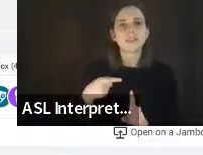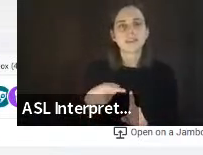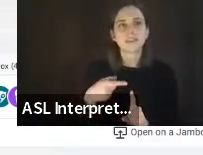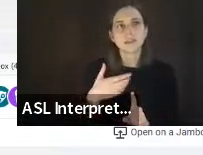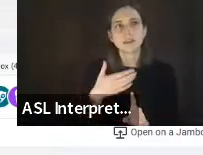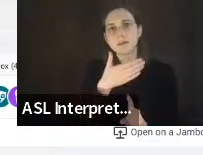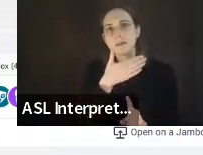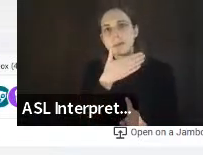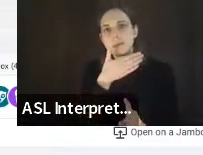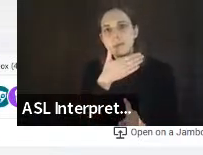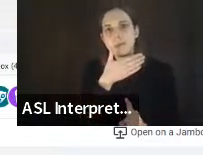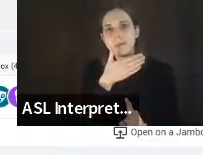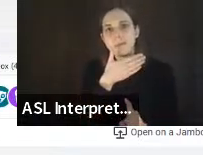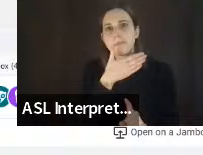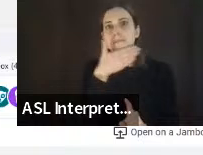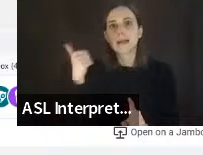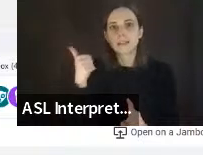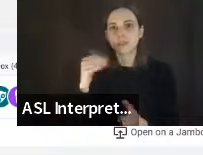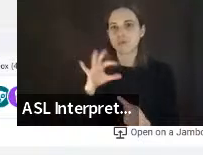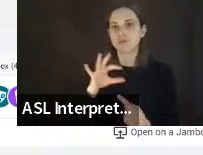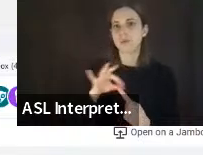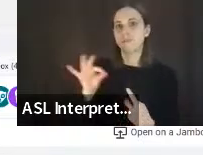was